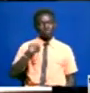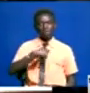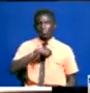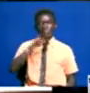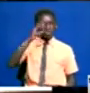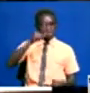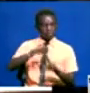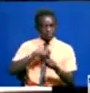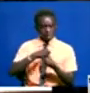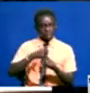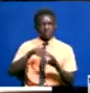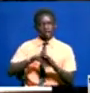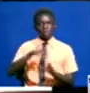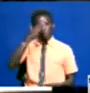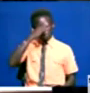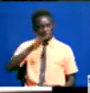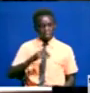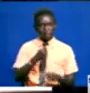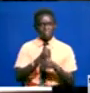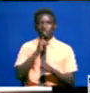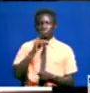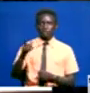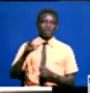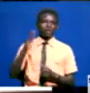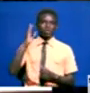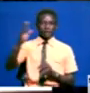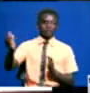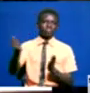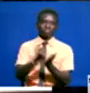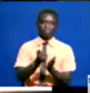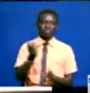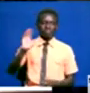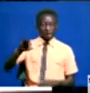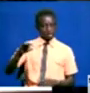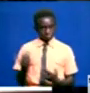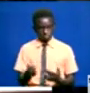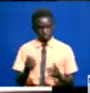they are admitted. We will still appeal the decision